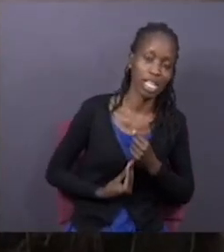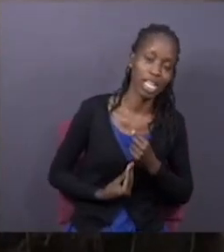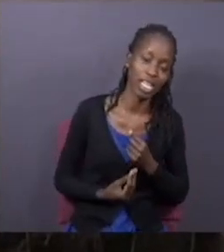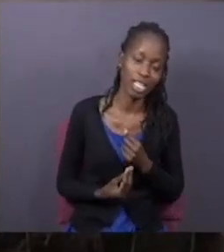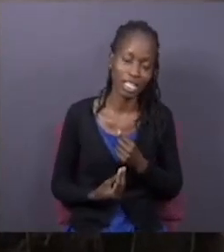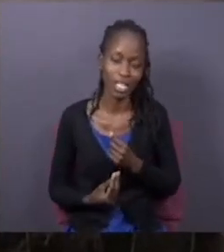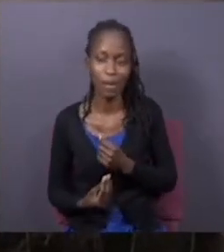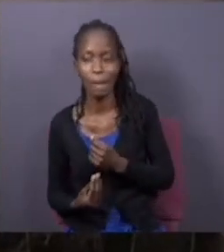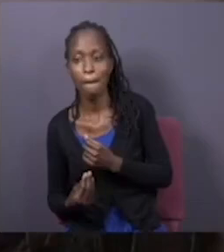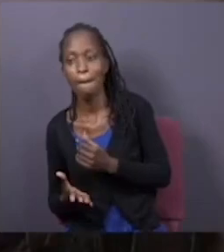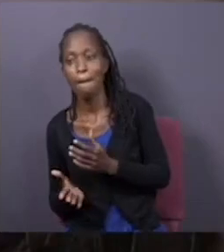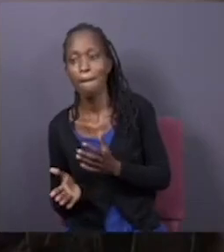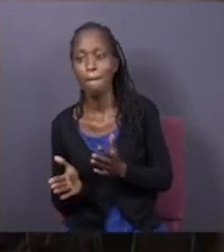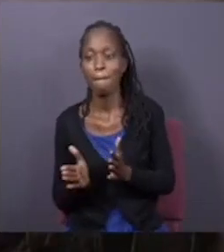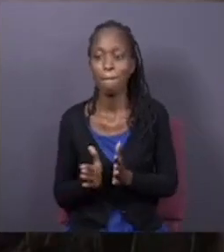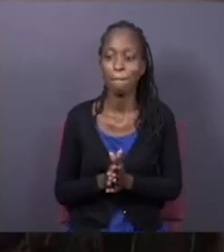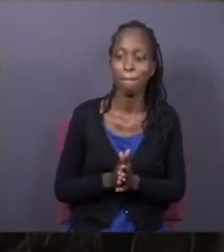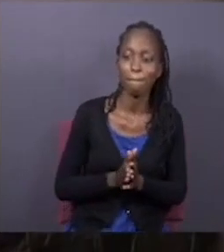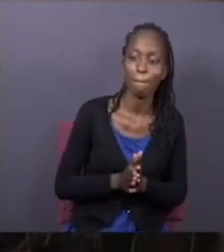broken,